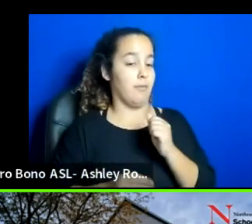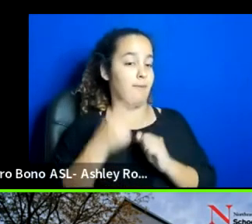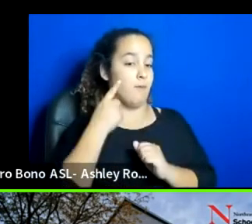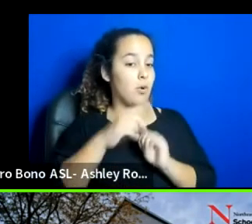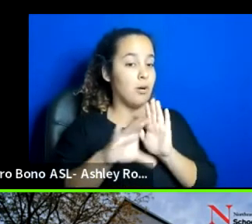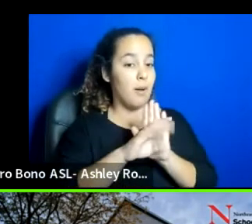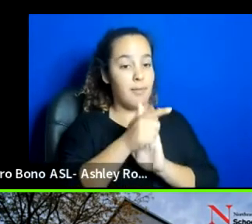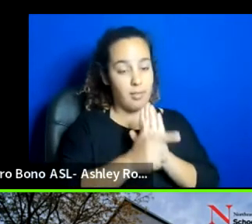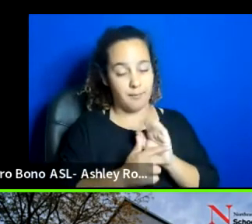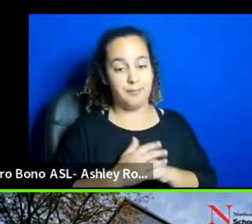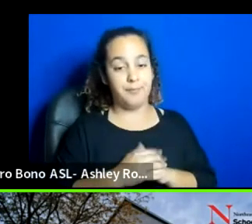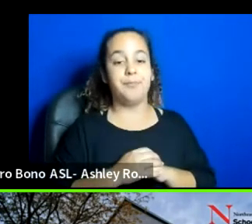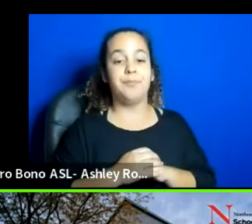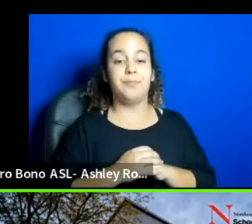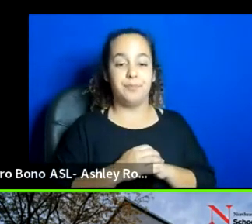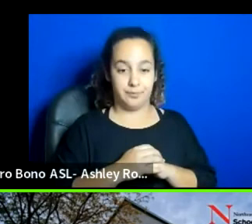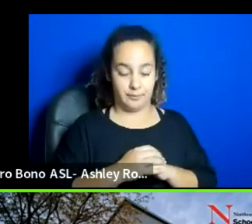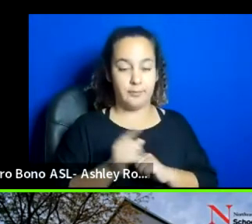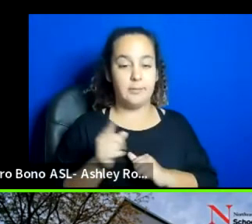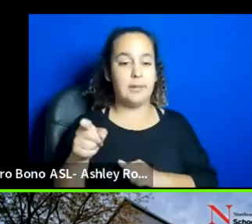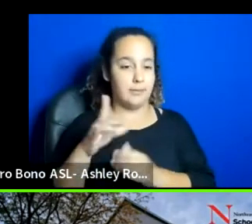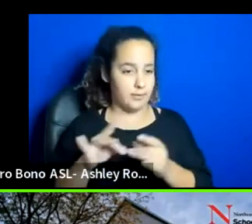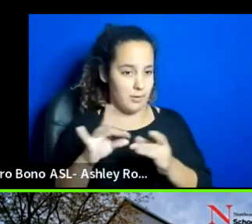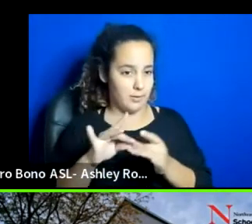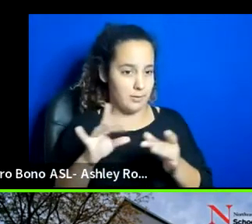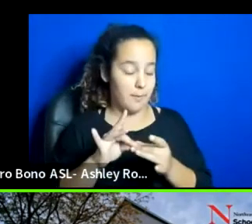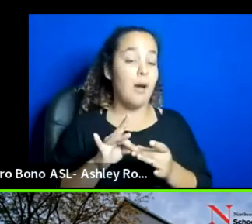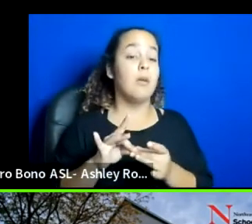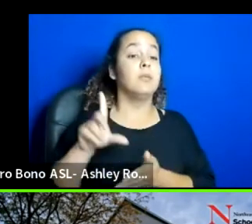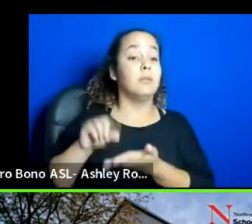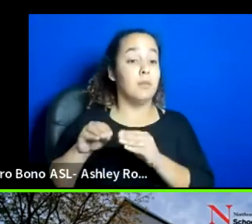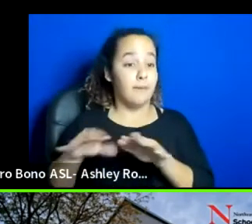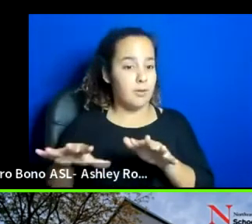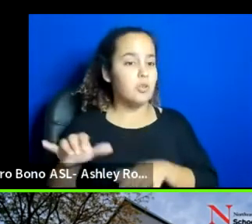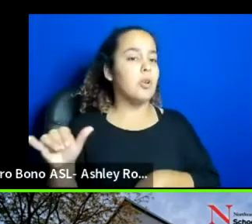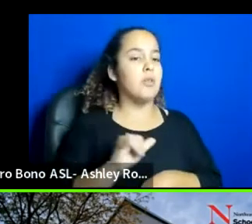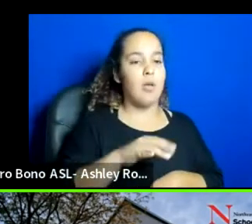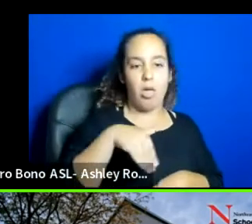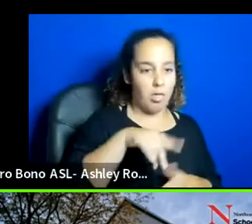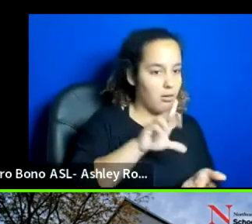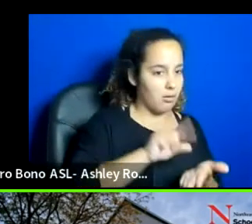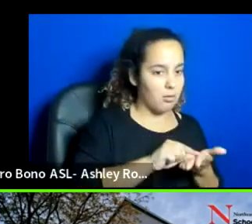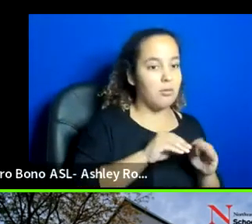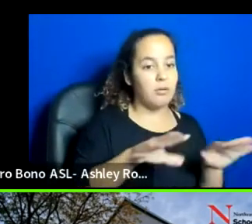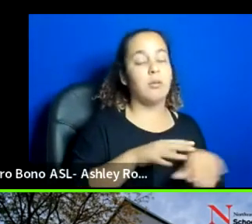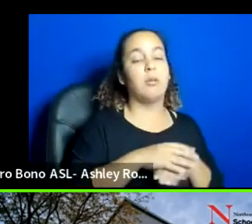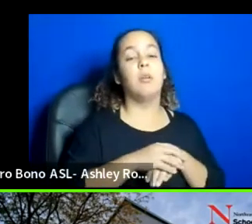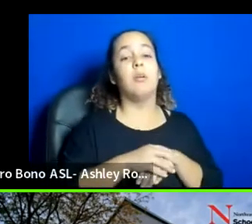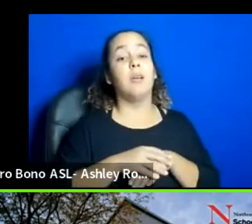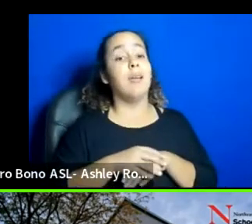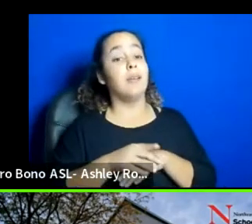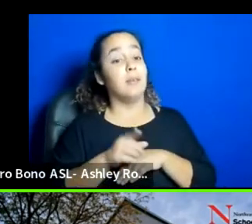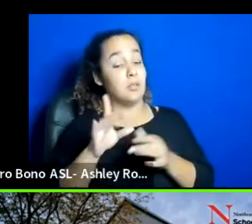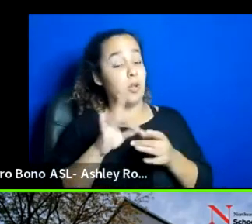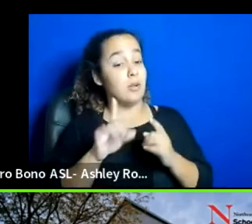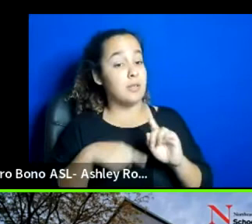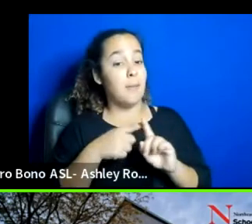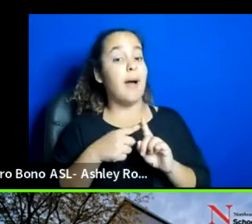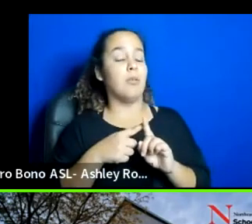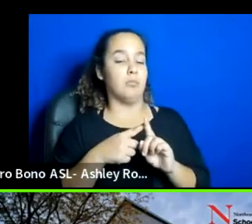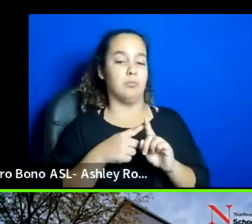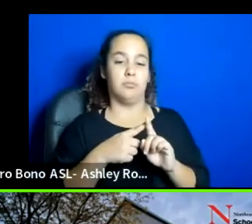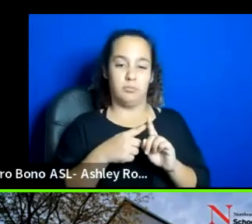history of both unpublished manuscripts and published scripts, and talks about the power of owning printing